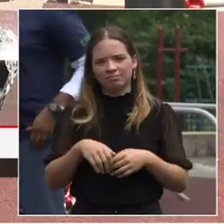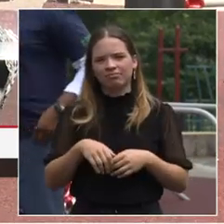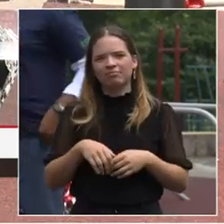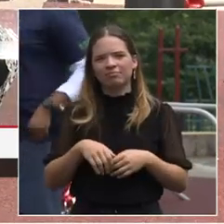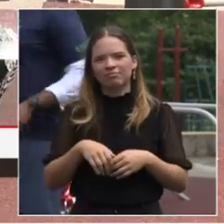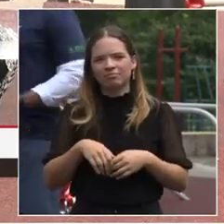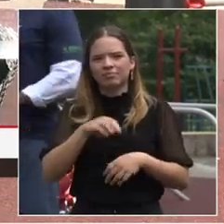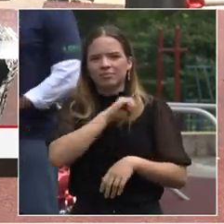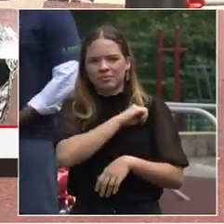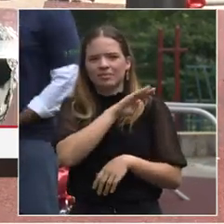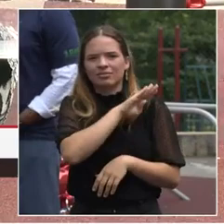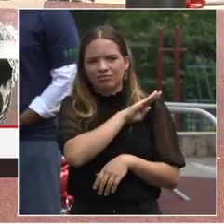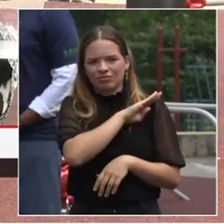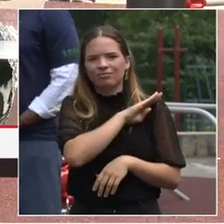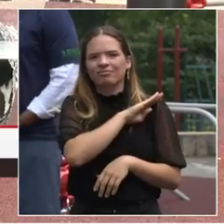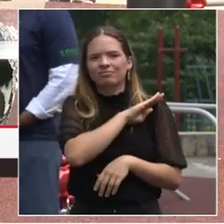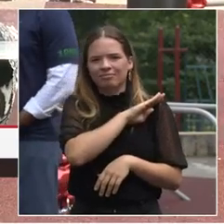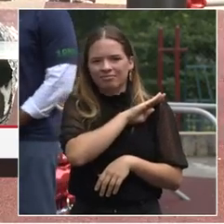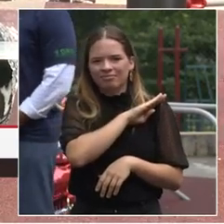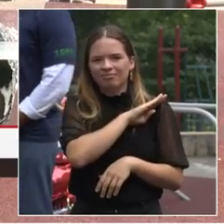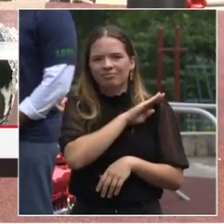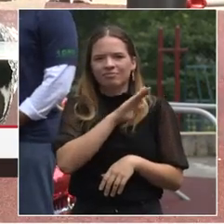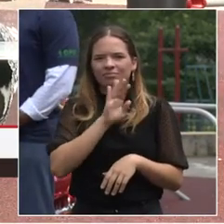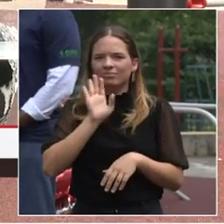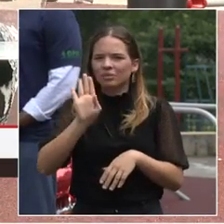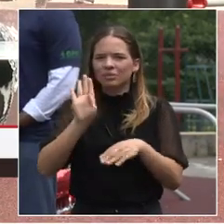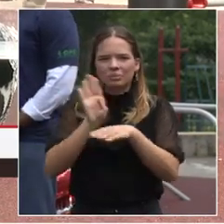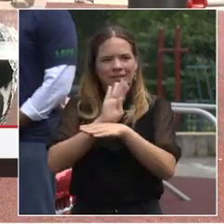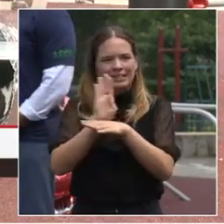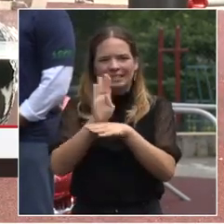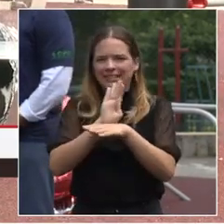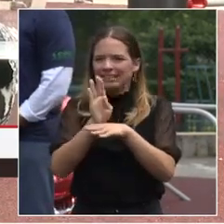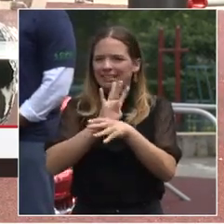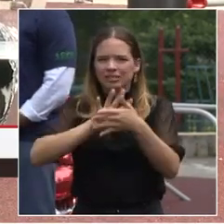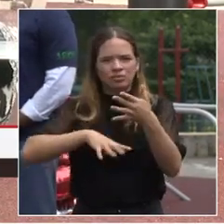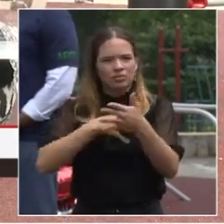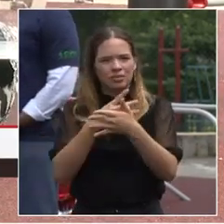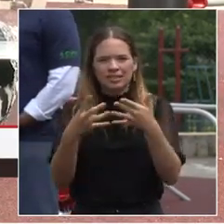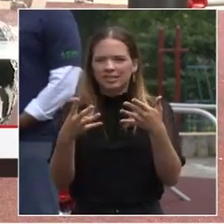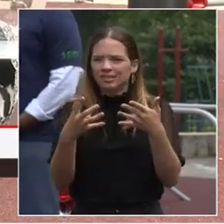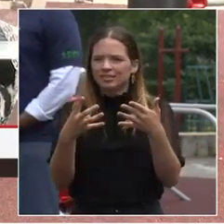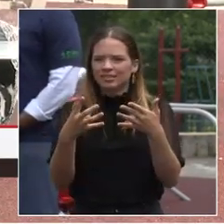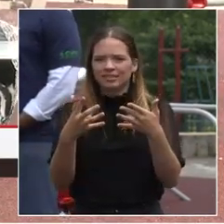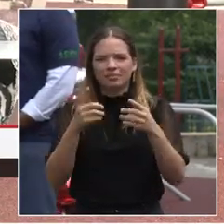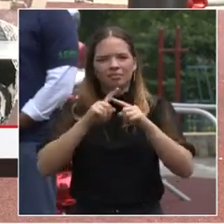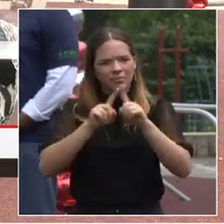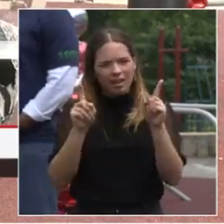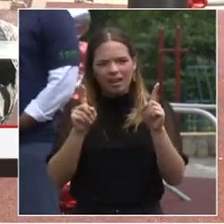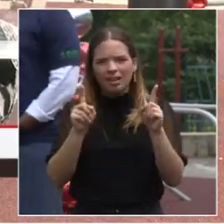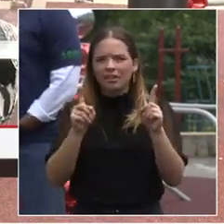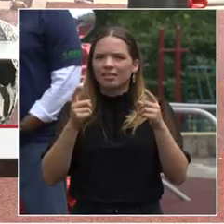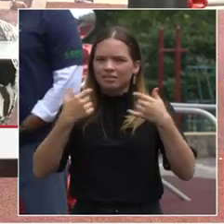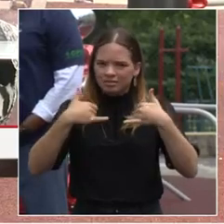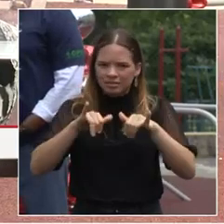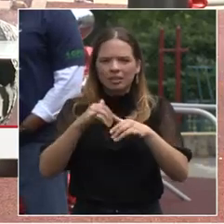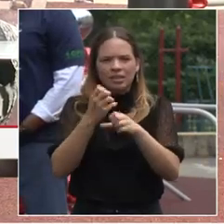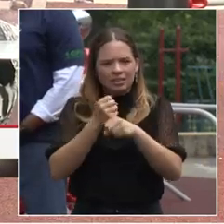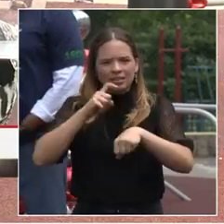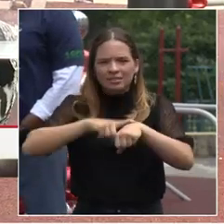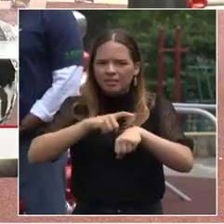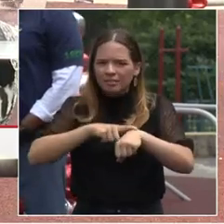Muriel Bowser, with her busy schedule, she took our time to celebrate